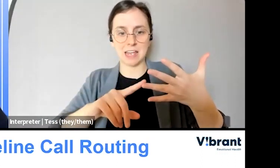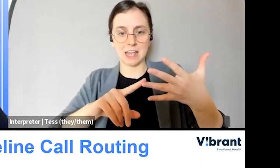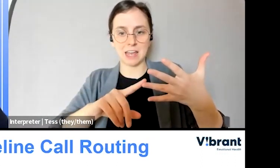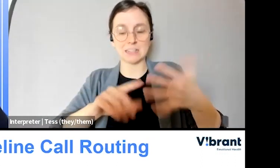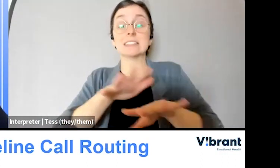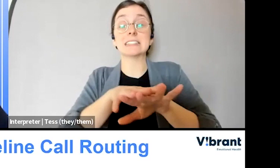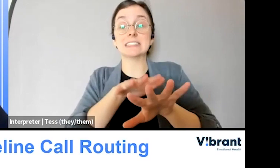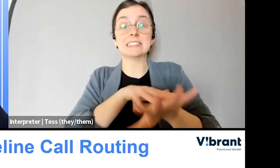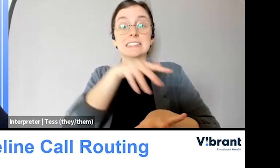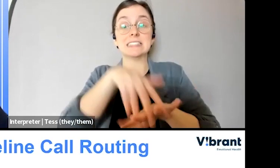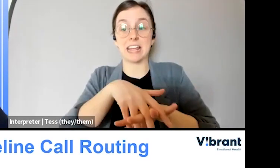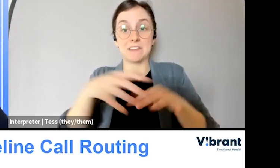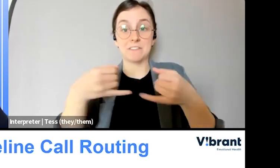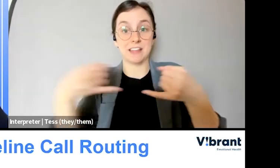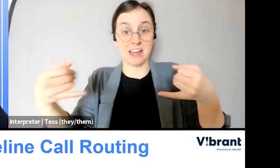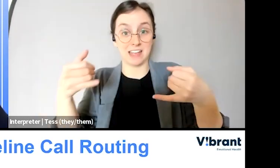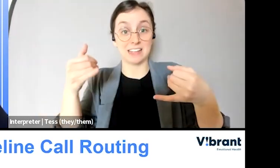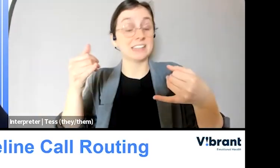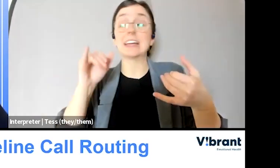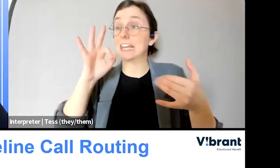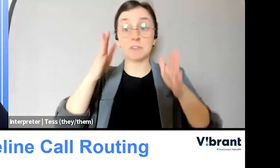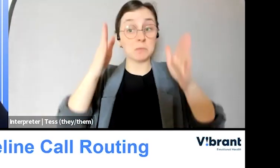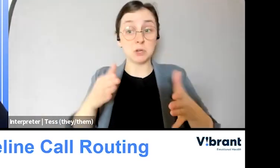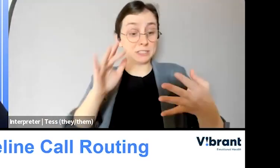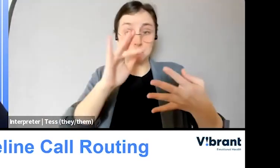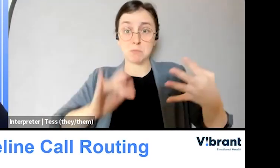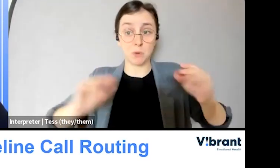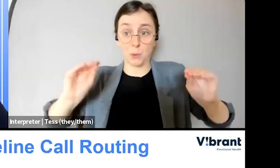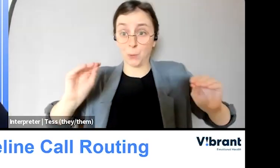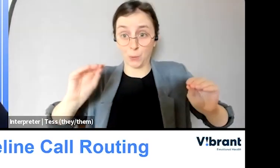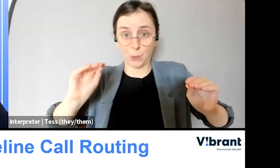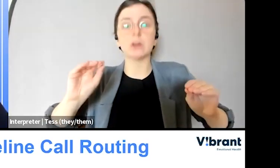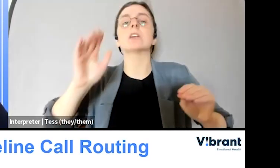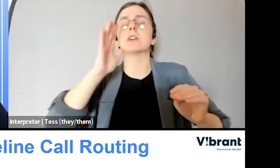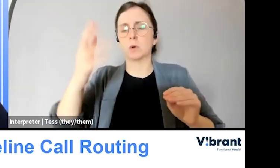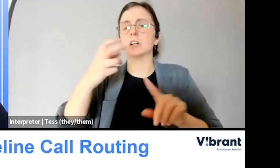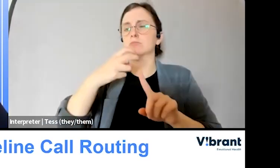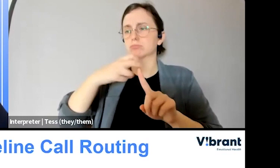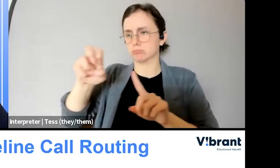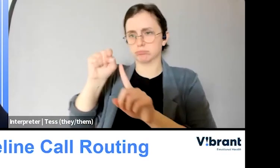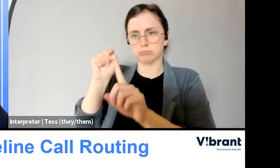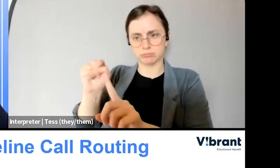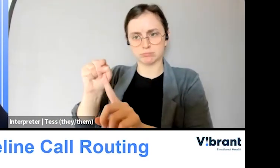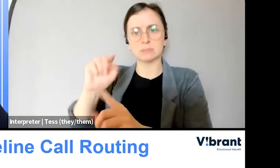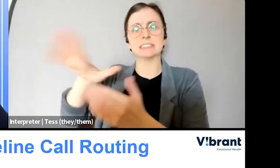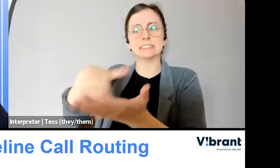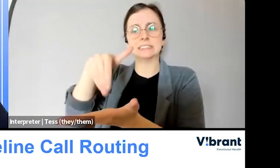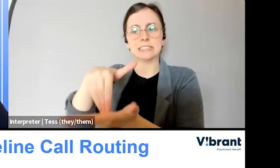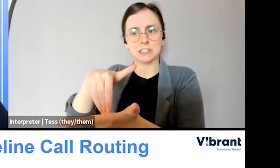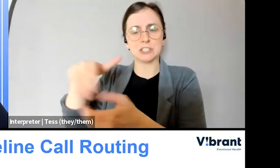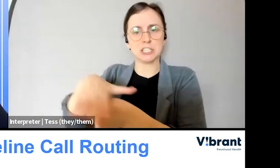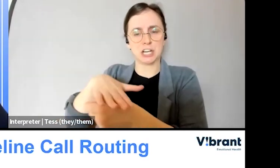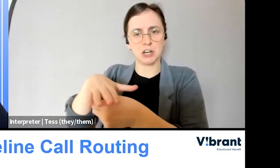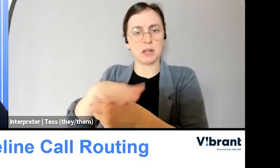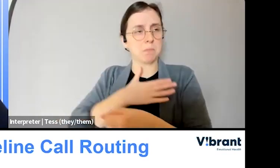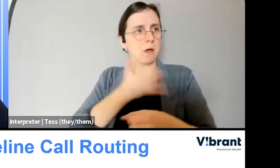if a person does not press any of those options, they are routed to the center serving their area where their telephone was registered.